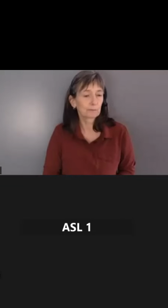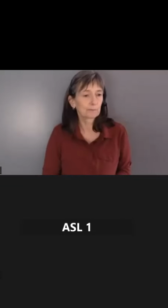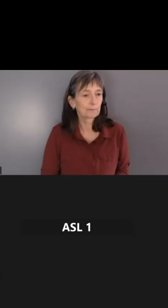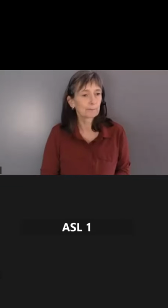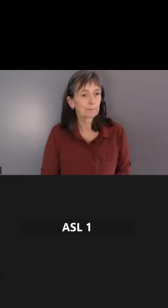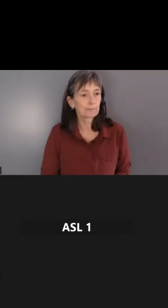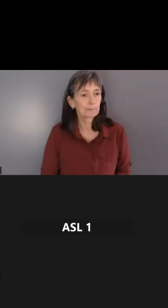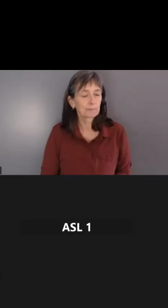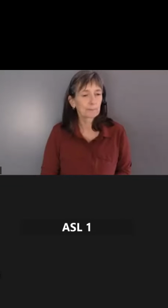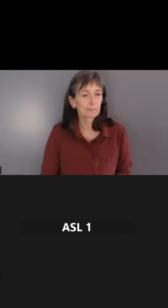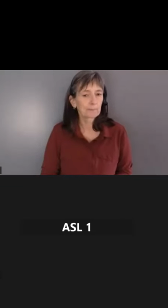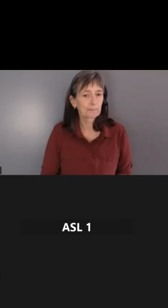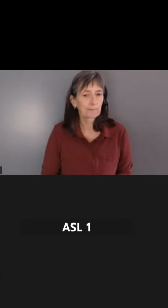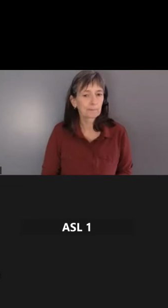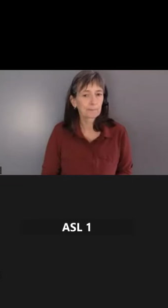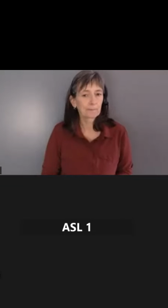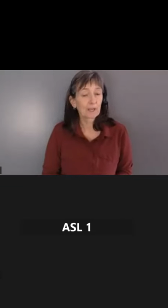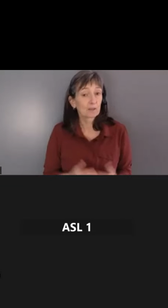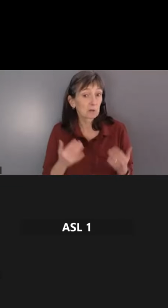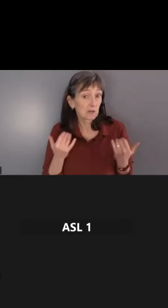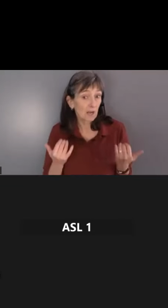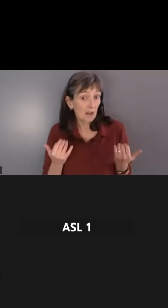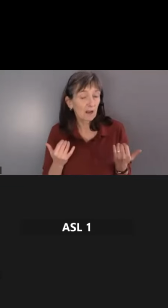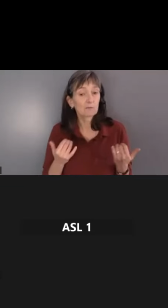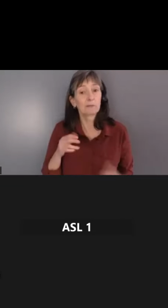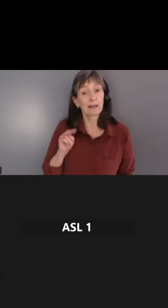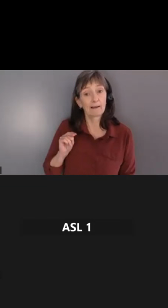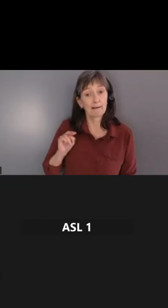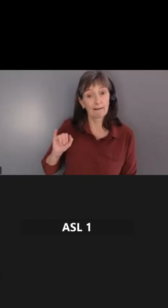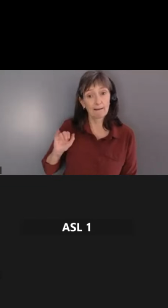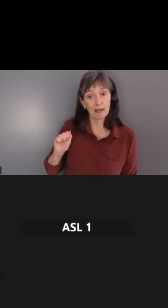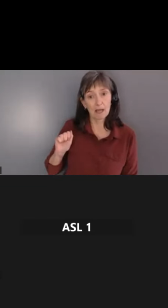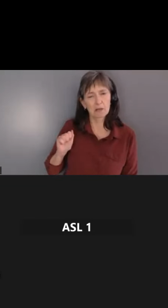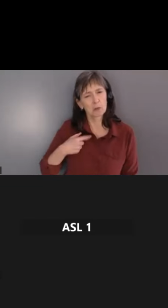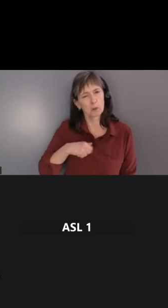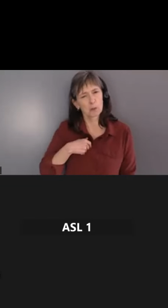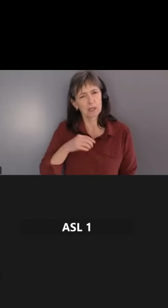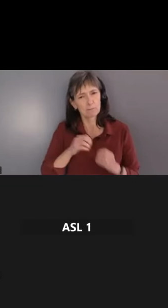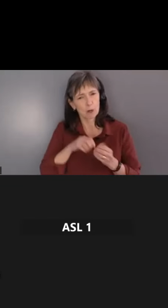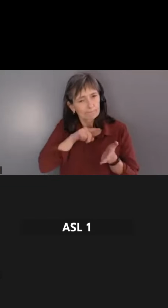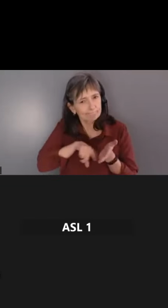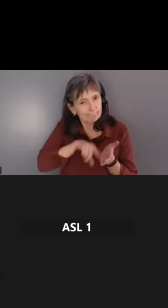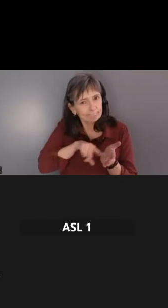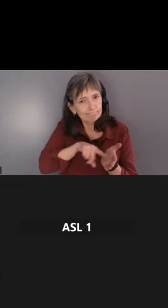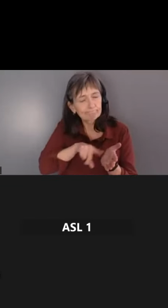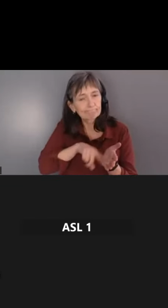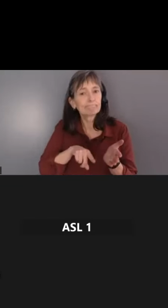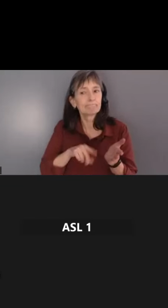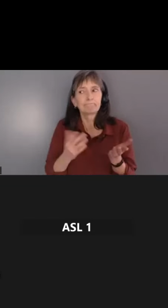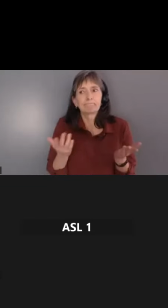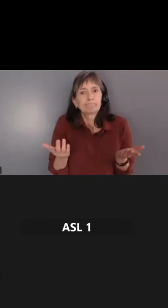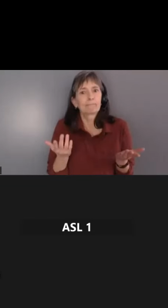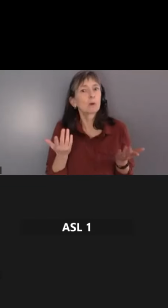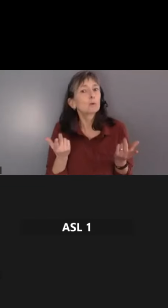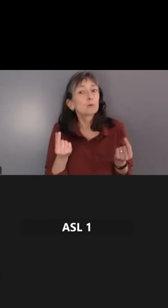ability to age in place. So with that in mind, at the NIA, we wanted to delve into this topic and the practical approaches that could be taken to